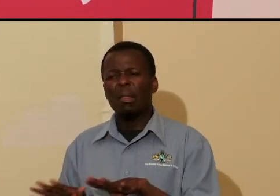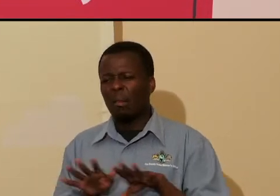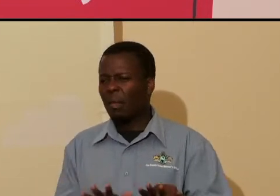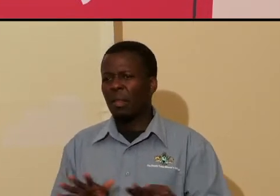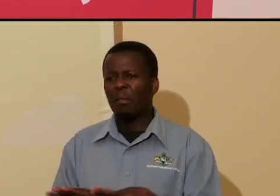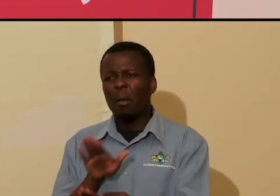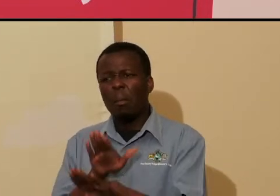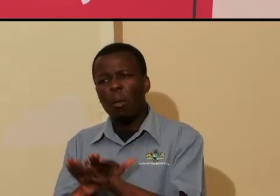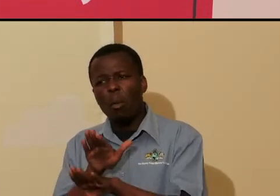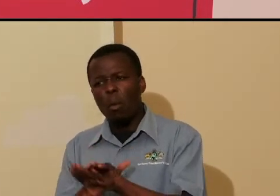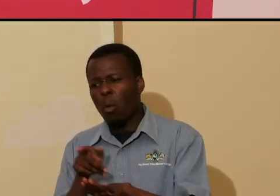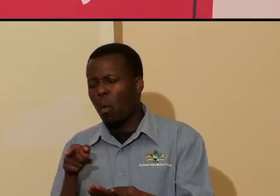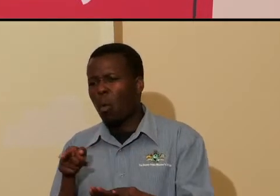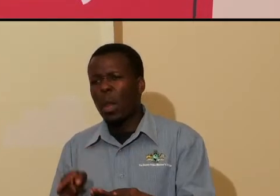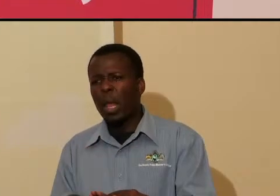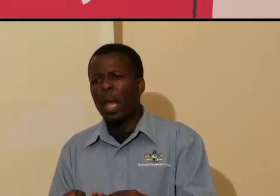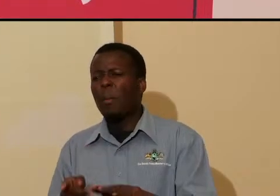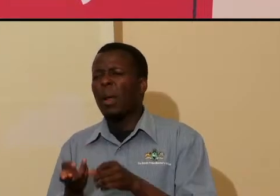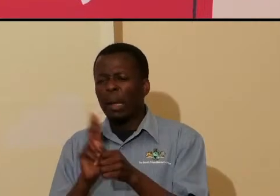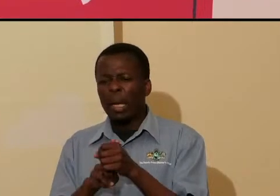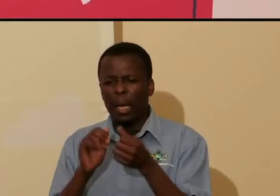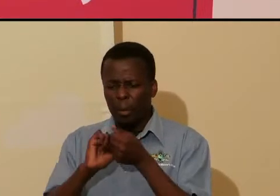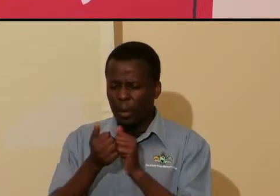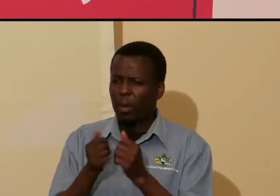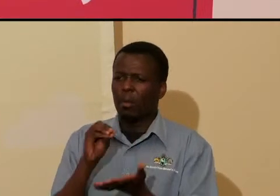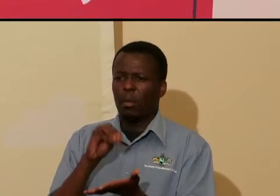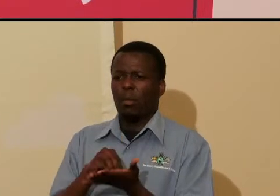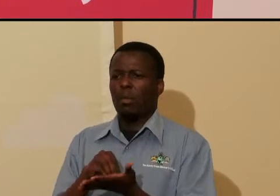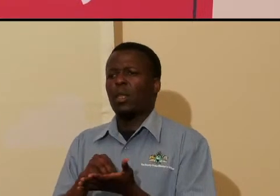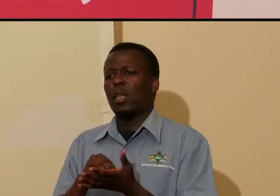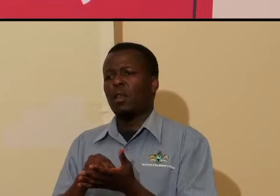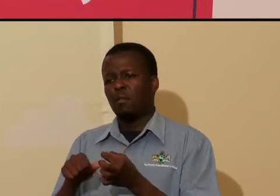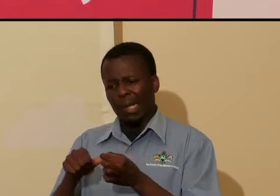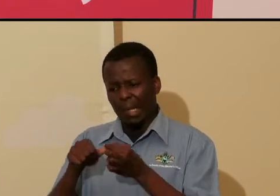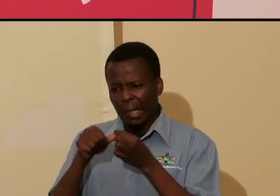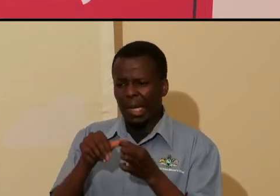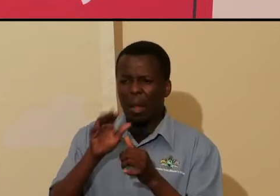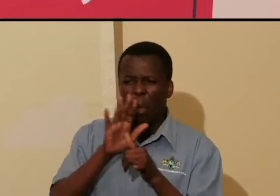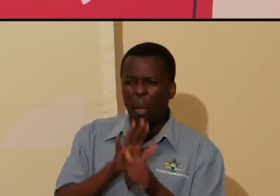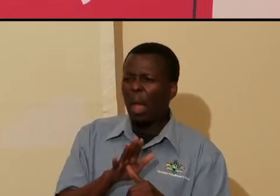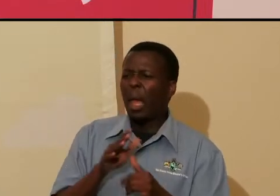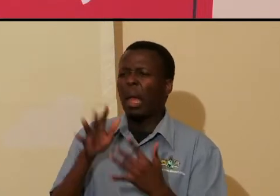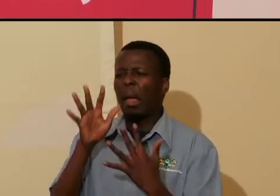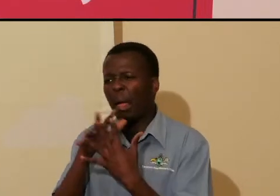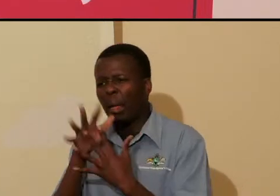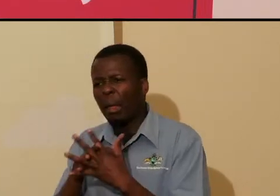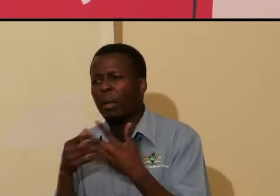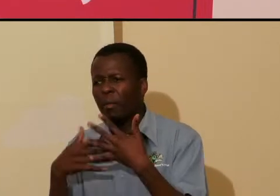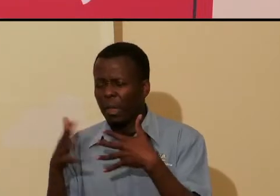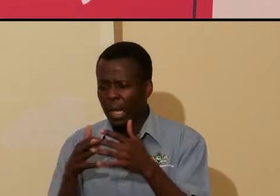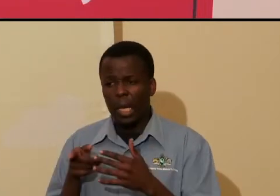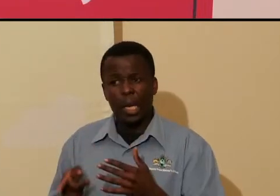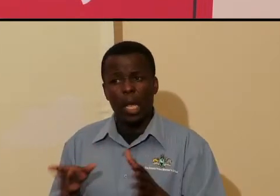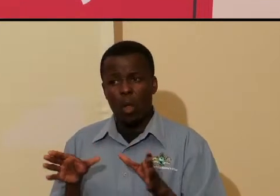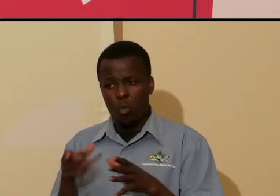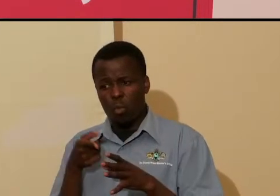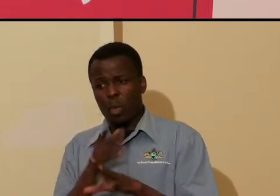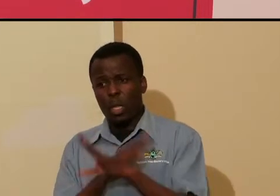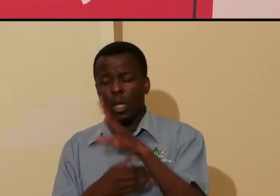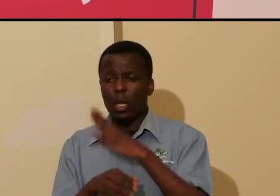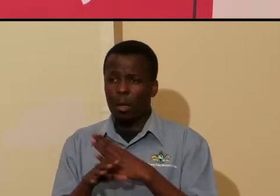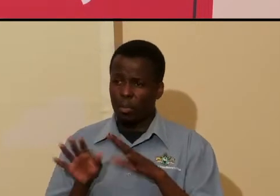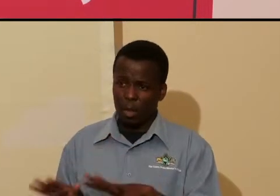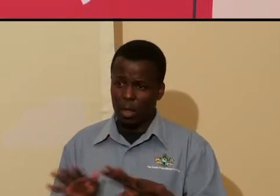also, issues of gender-based violence, are vile on persons with disability. So if they are not, impacted